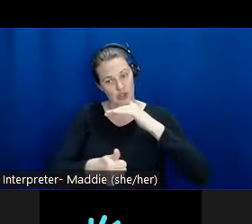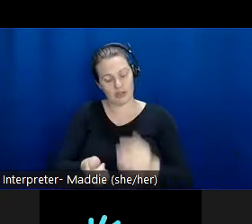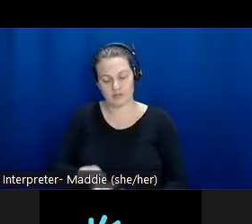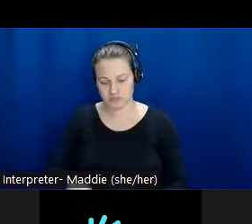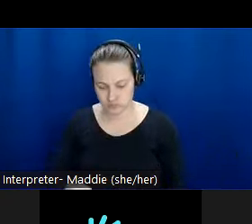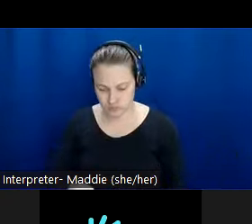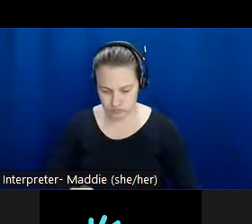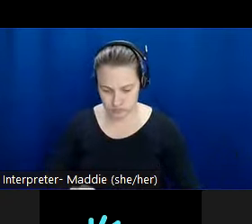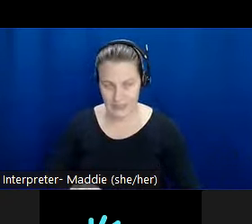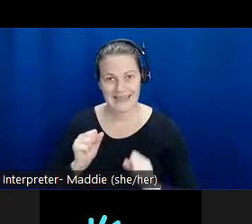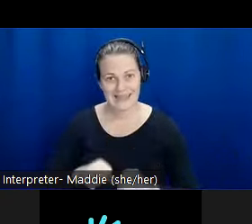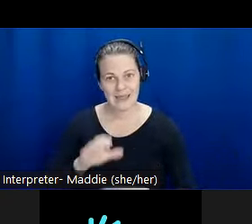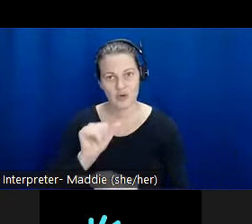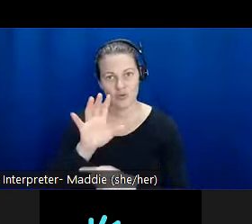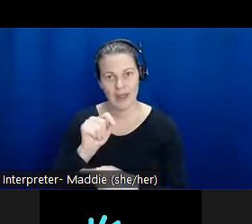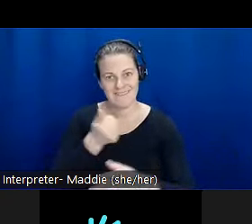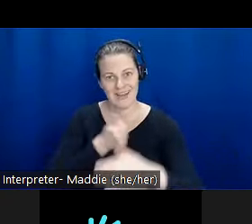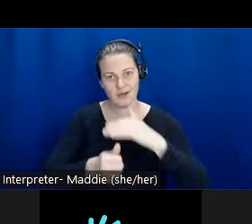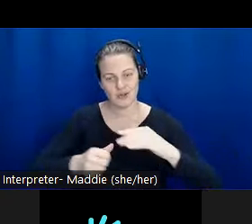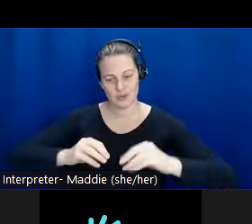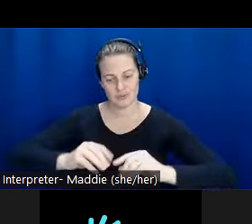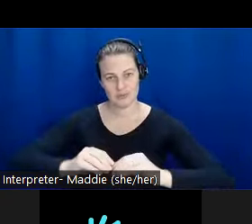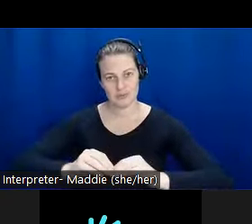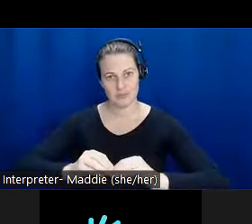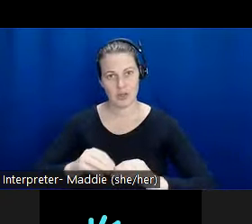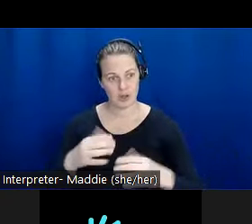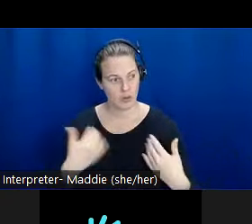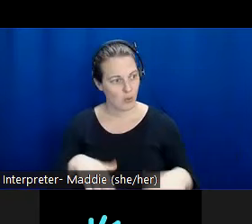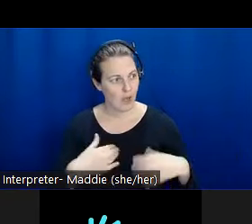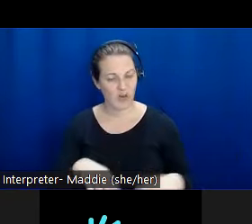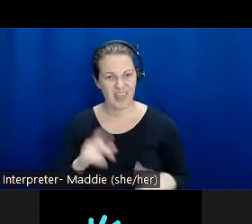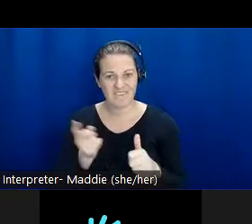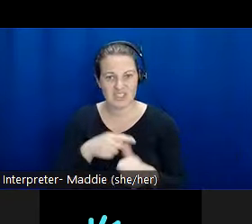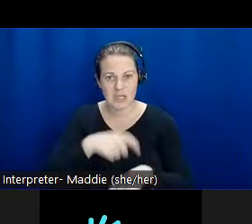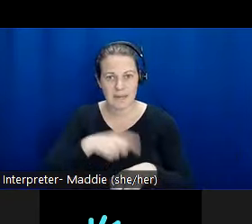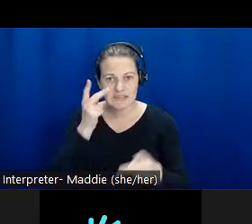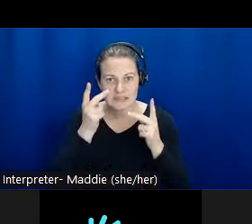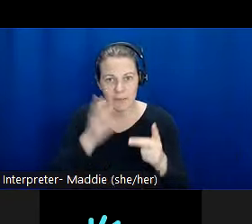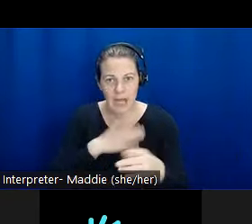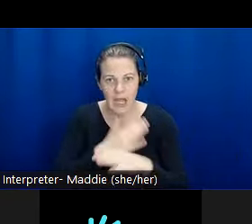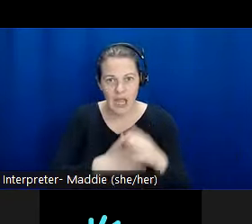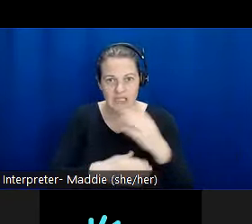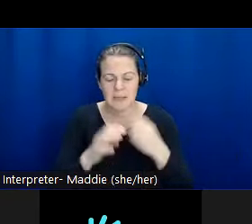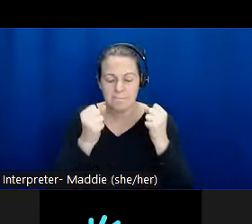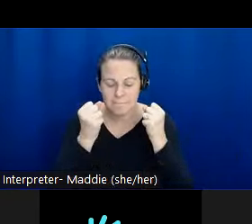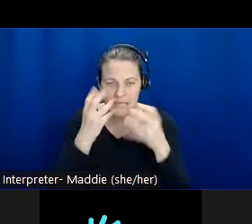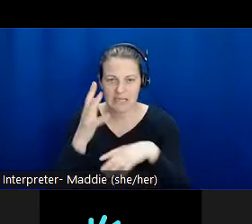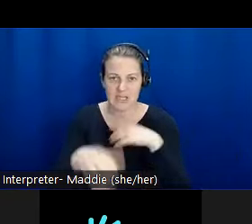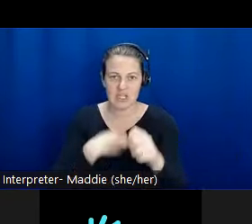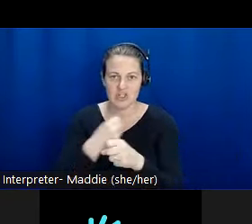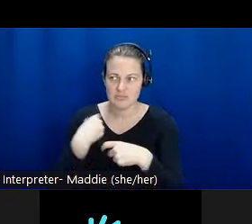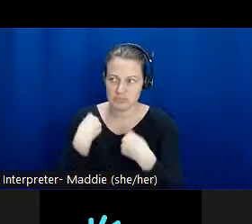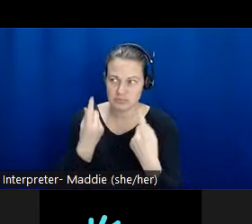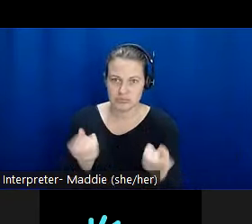crafts. And so she exclaimed that, wow, this is the first time I've seen my hands in years. So that was very nice. We